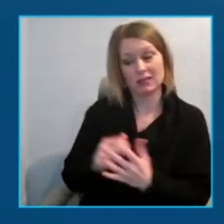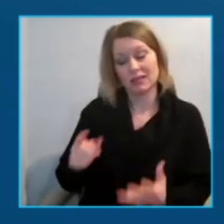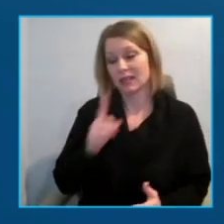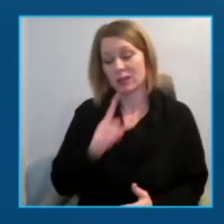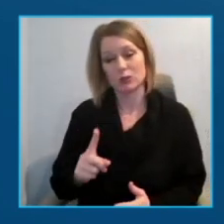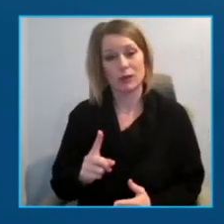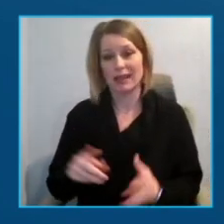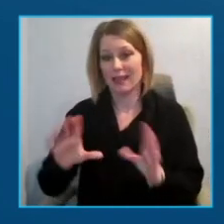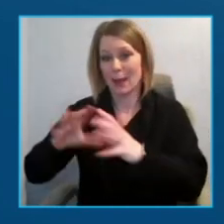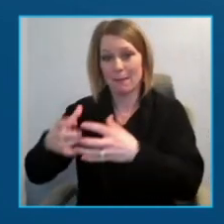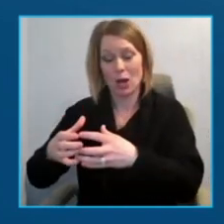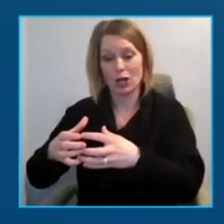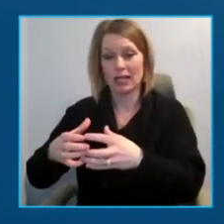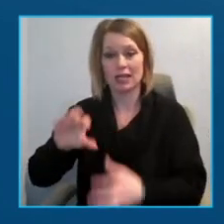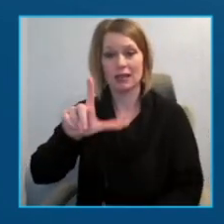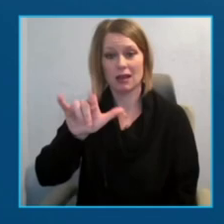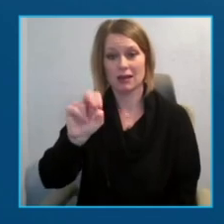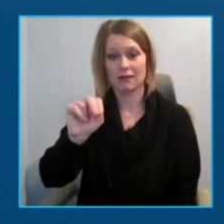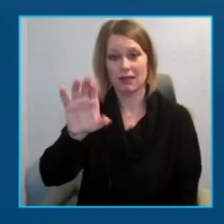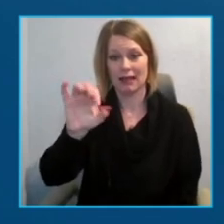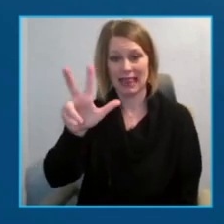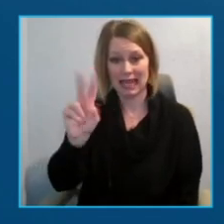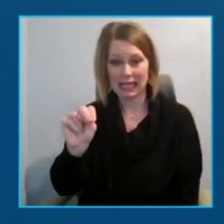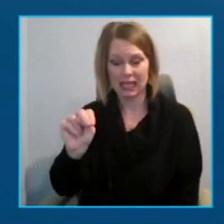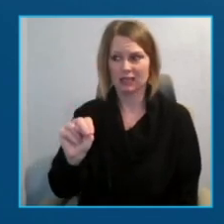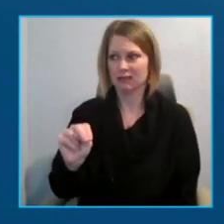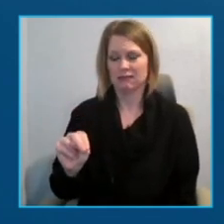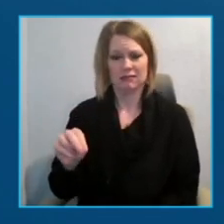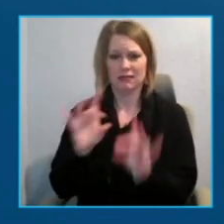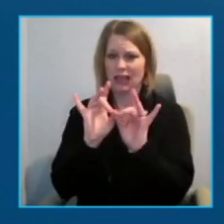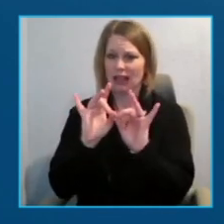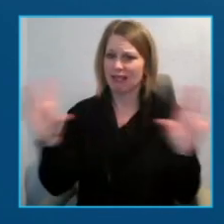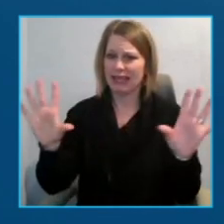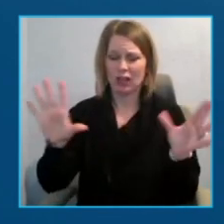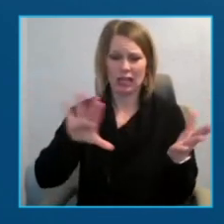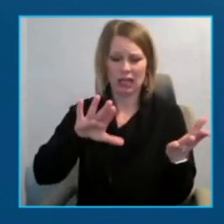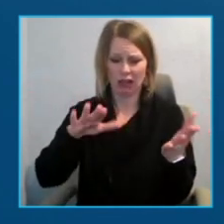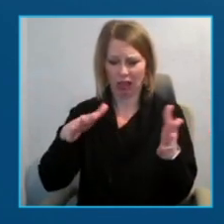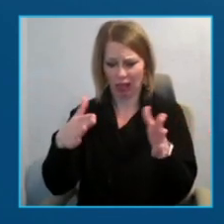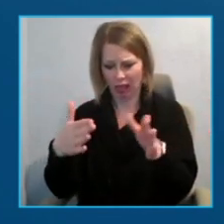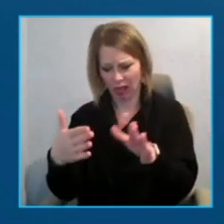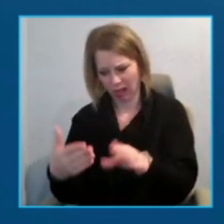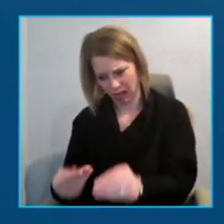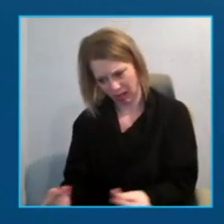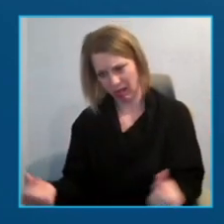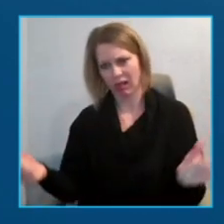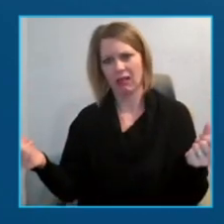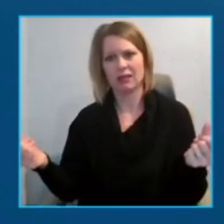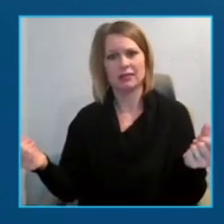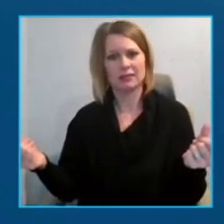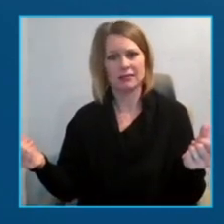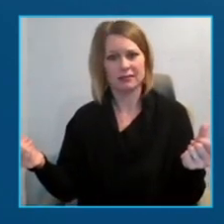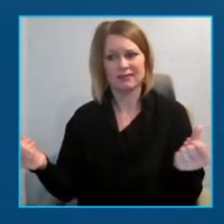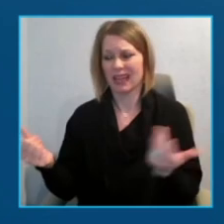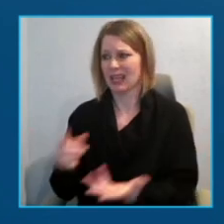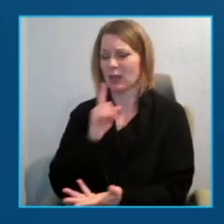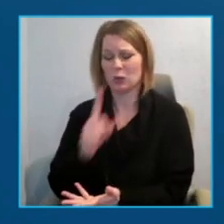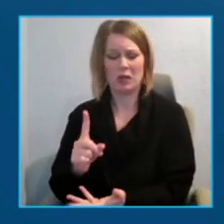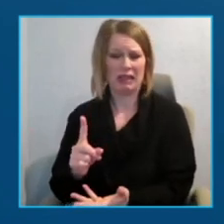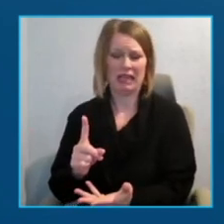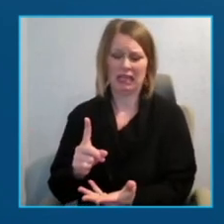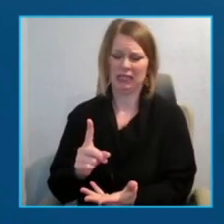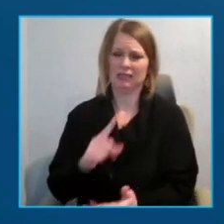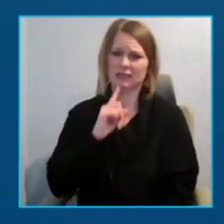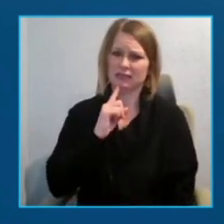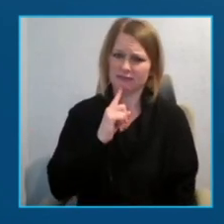dead, and it's been replaced by a very, very extreme party of Trump. We defeated Trump, but we